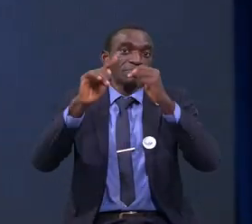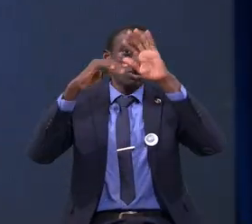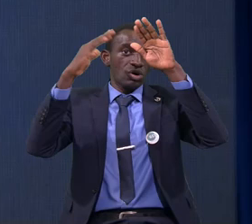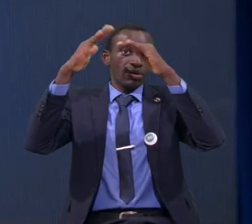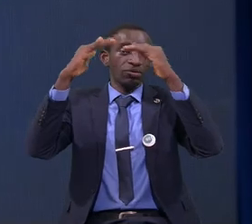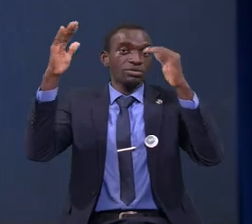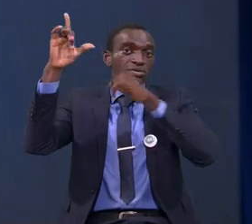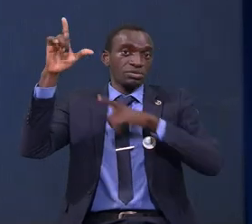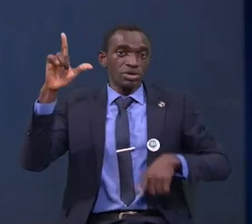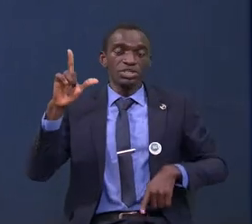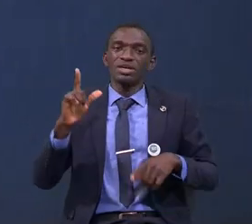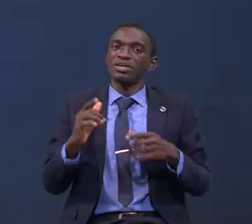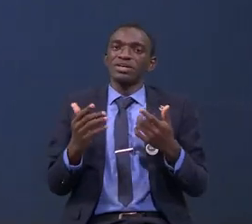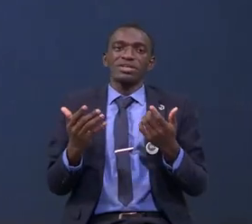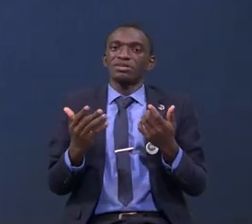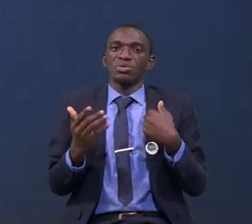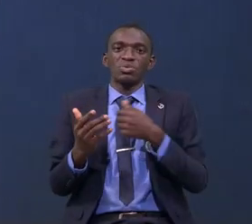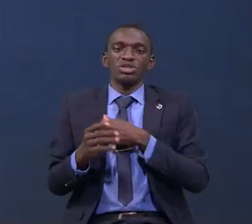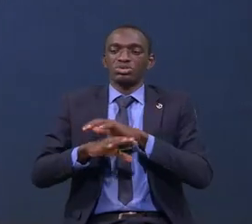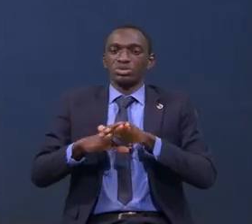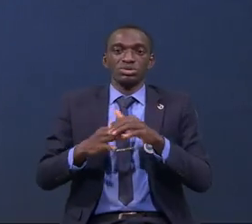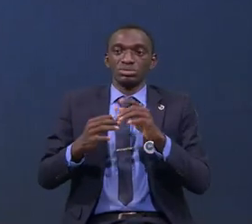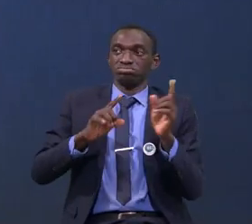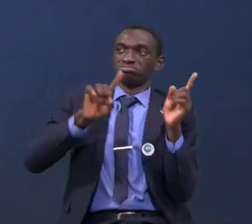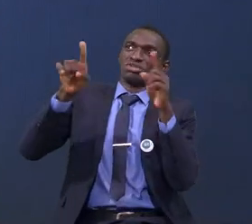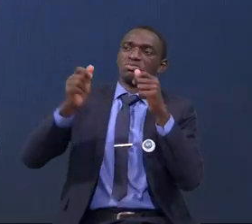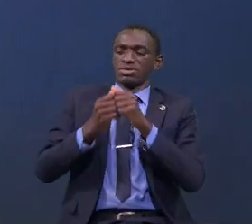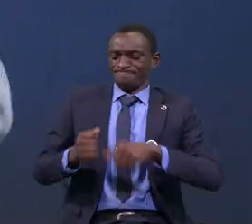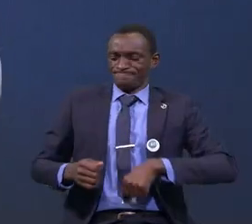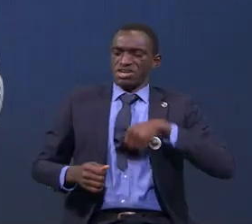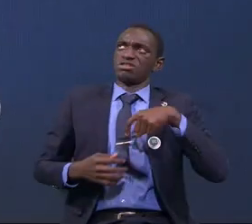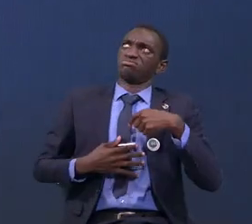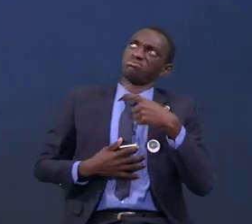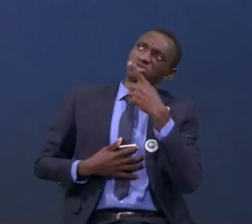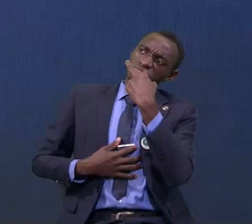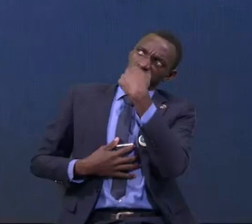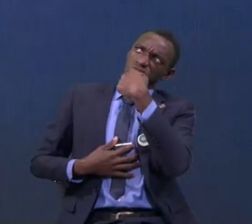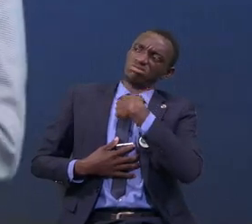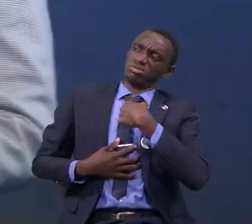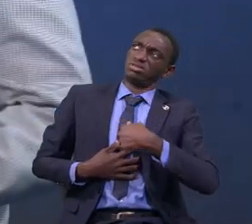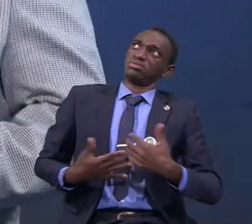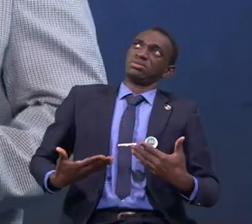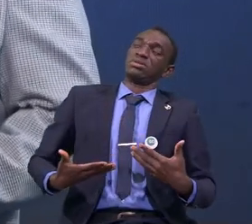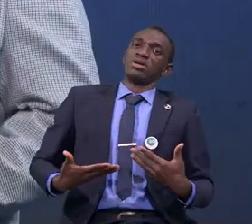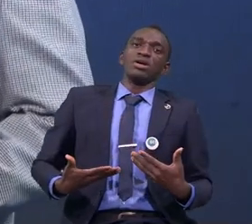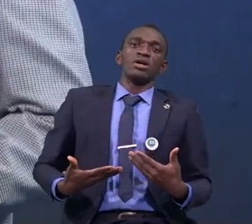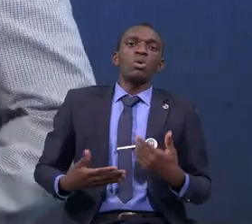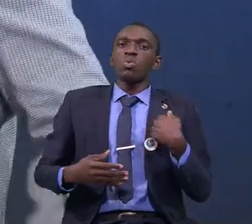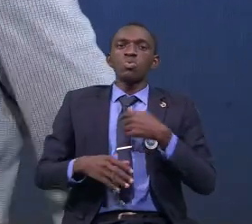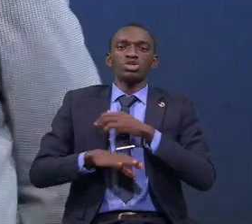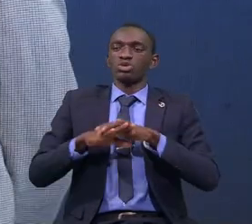we don't come with pride. Look who I am. We don't come with high